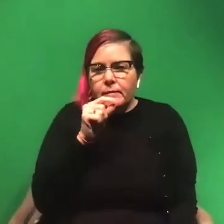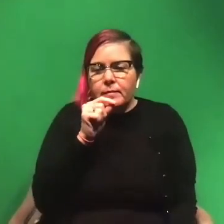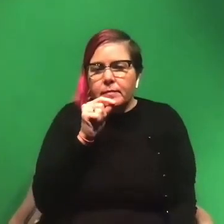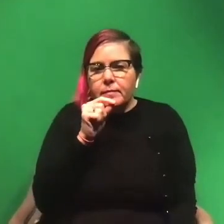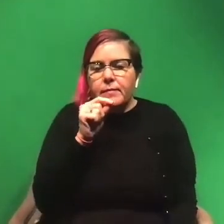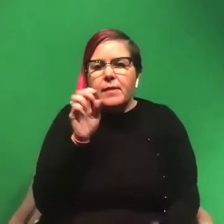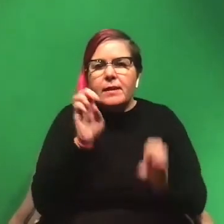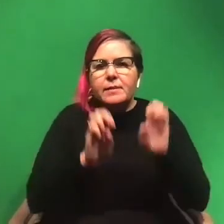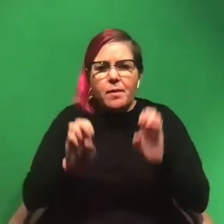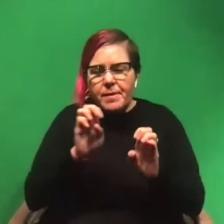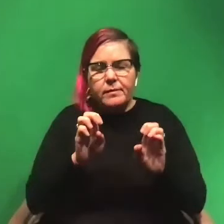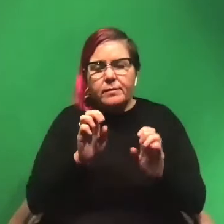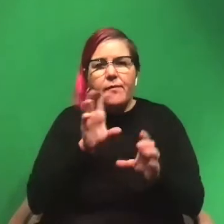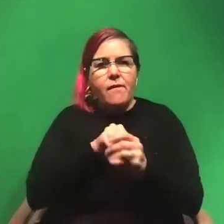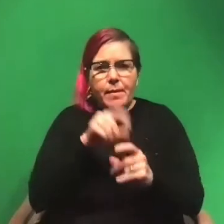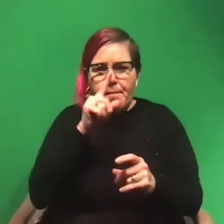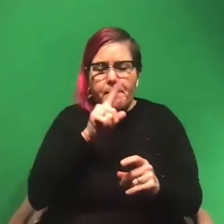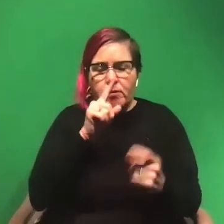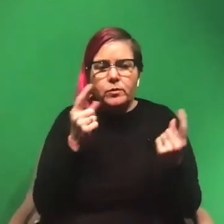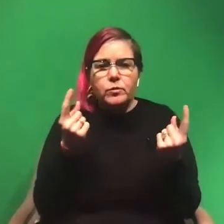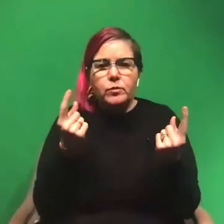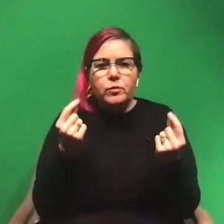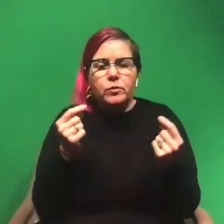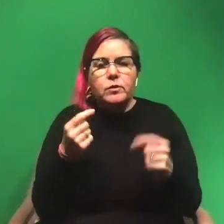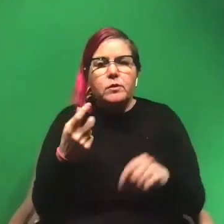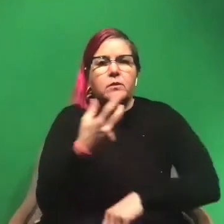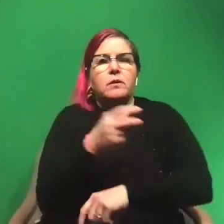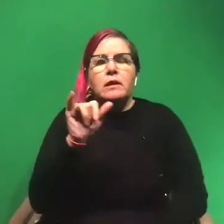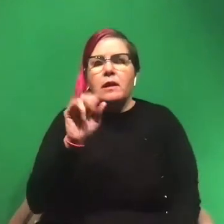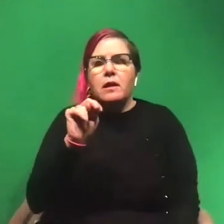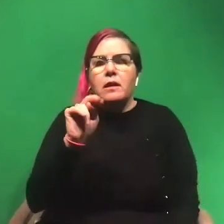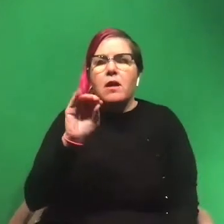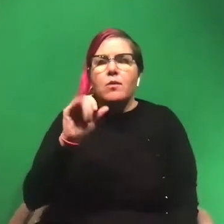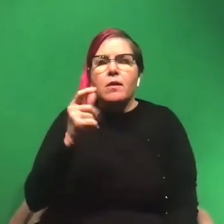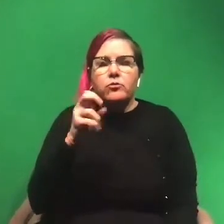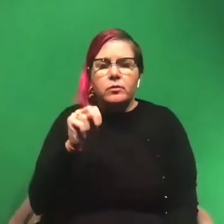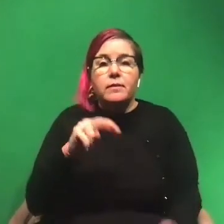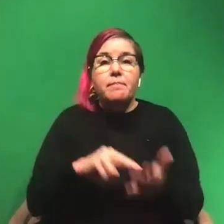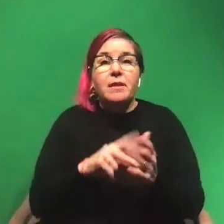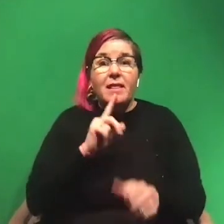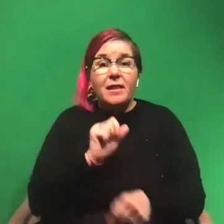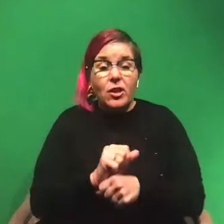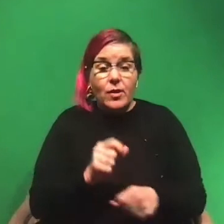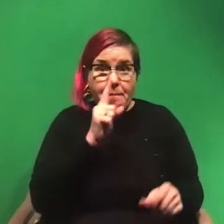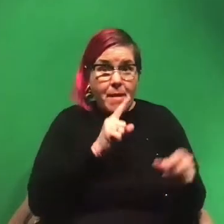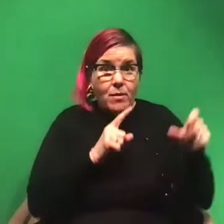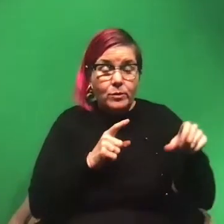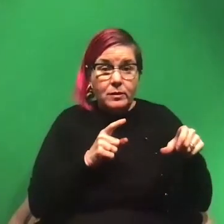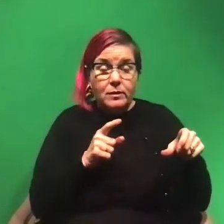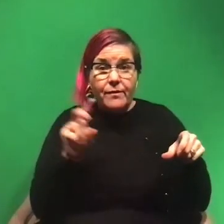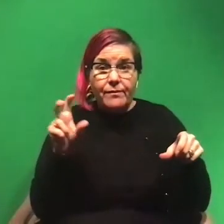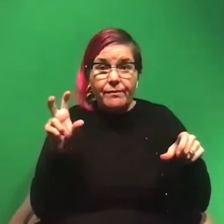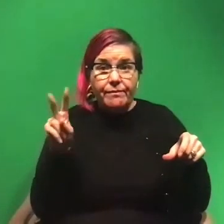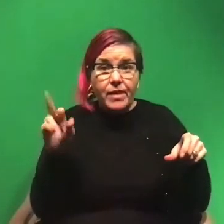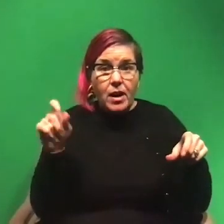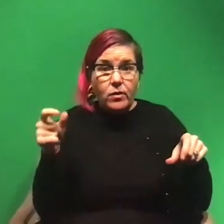experiment, for example, we do what we call an inoculation, which means you literally take the mouse and you inoculate it with a virus, see